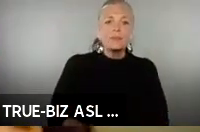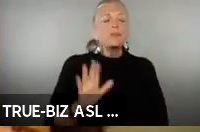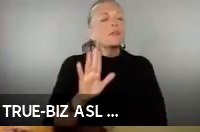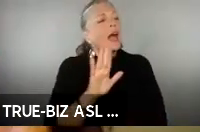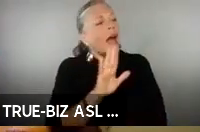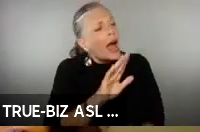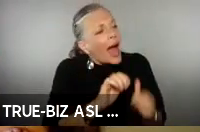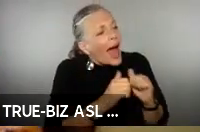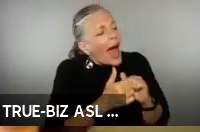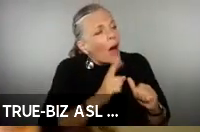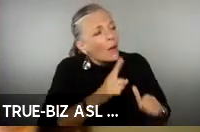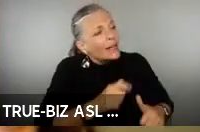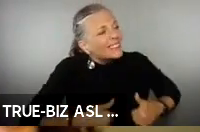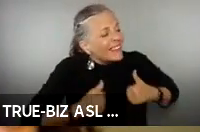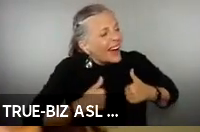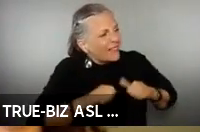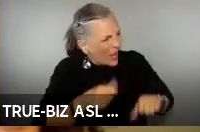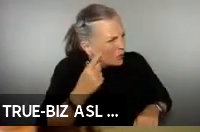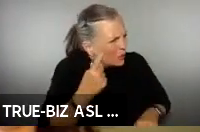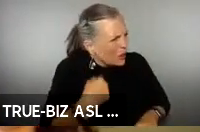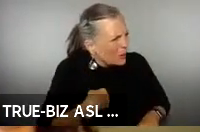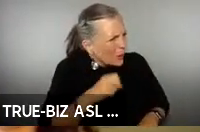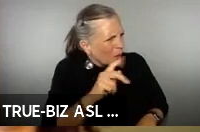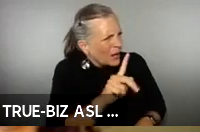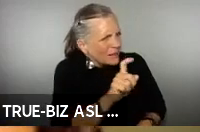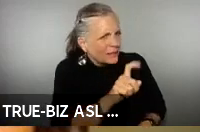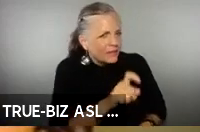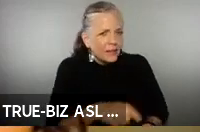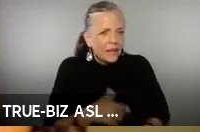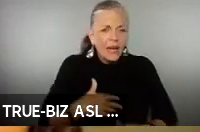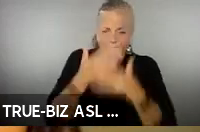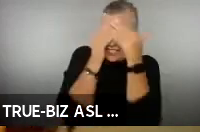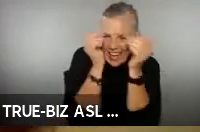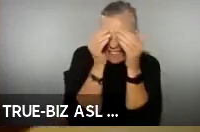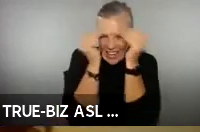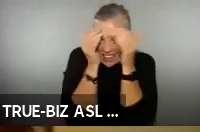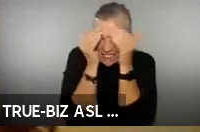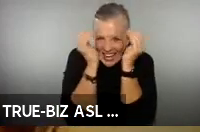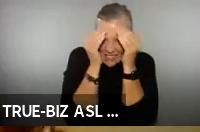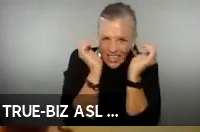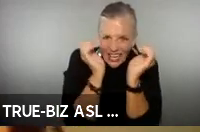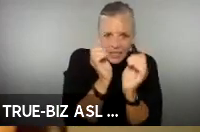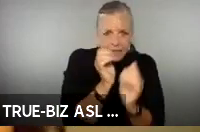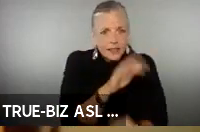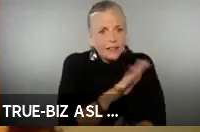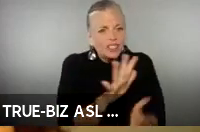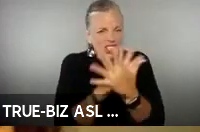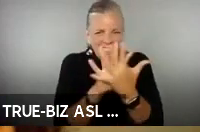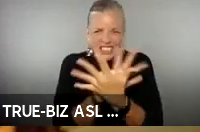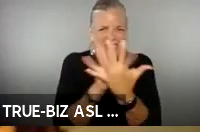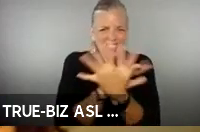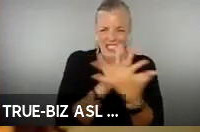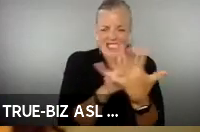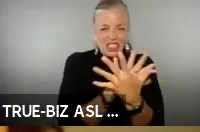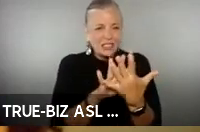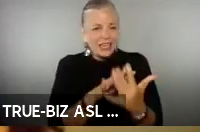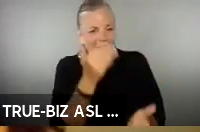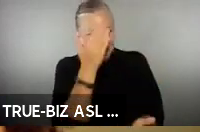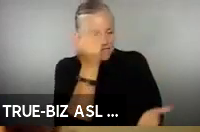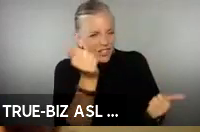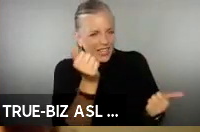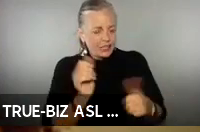How's life? I said, can you hear me? To forget. Are you distracted? All the days. Forget it. It's